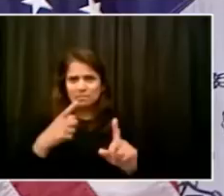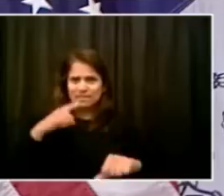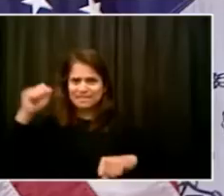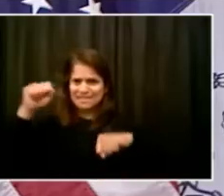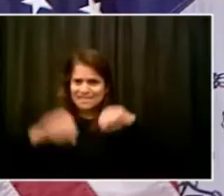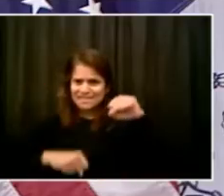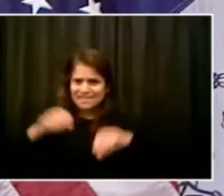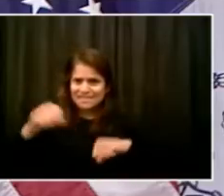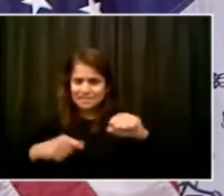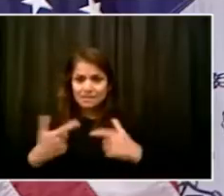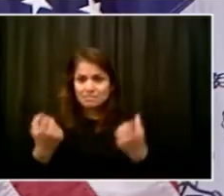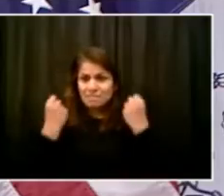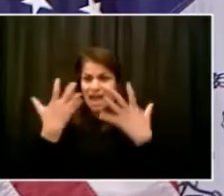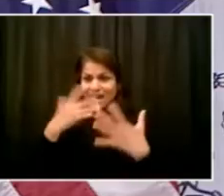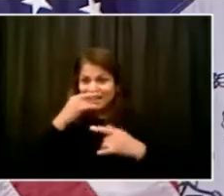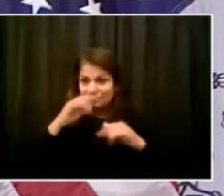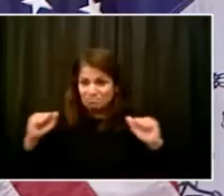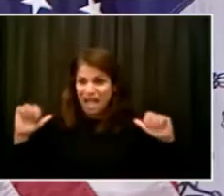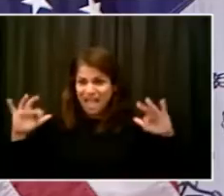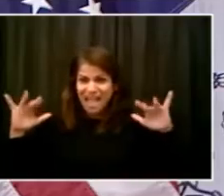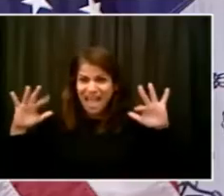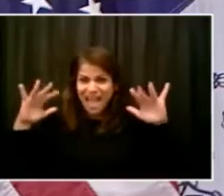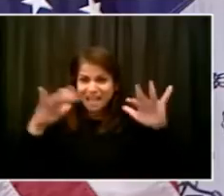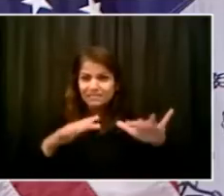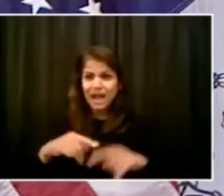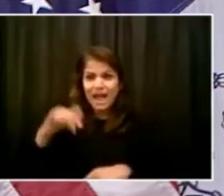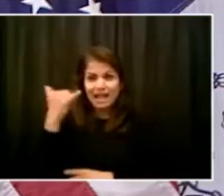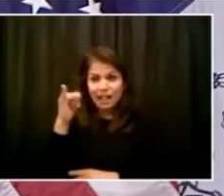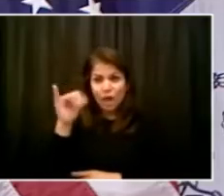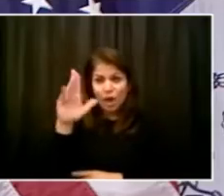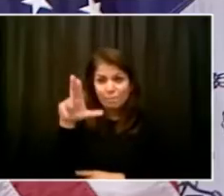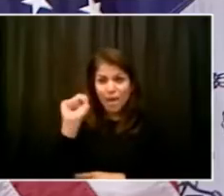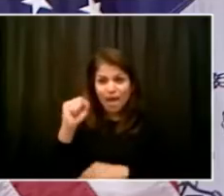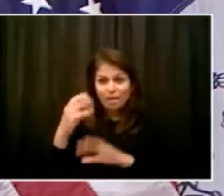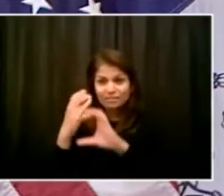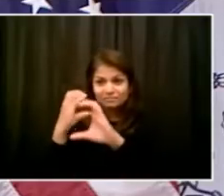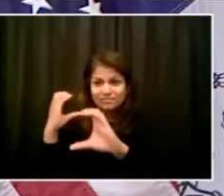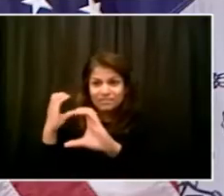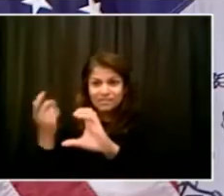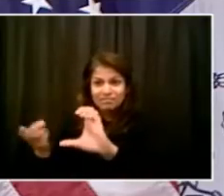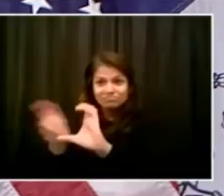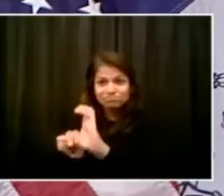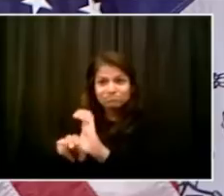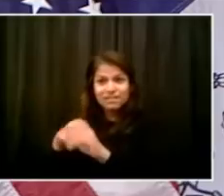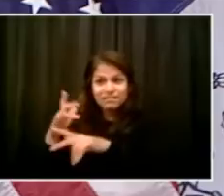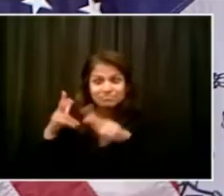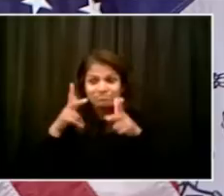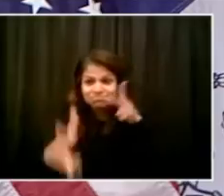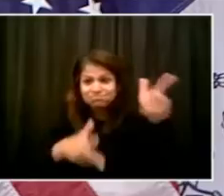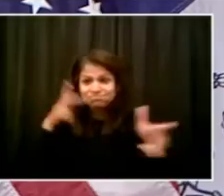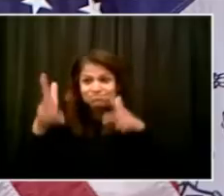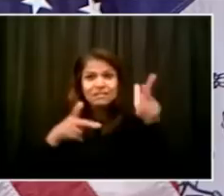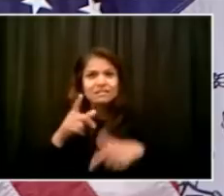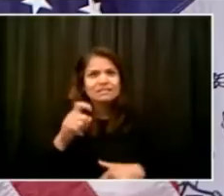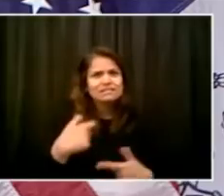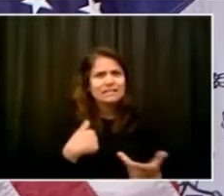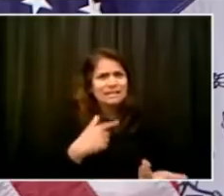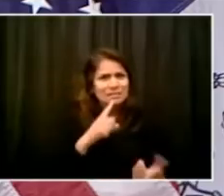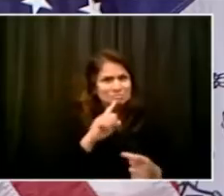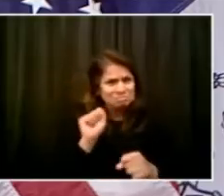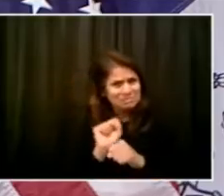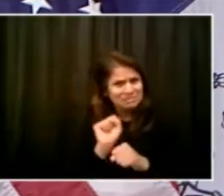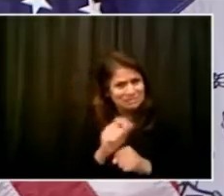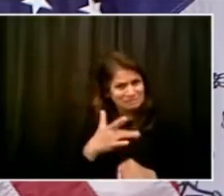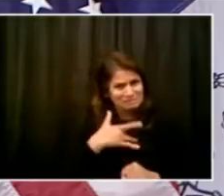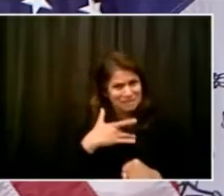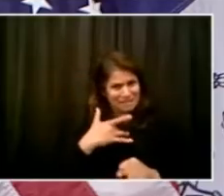that you can reopen the schools, or is that really the only thing you can hope for at this point? Oh, it's a very fair question, Rich, and I'm